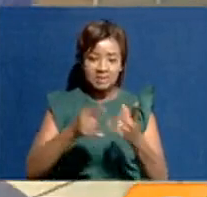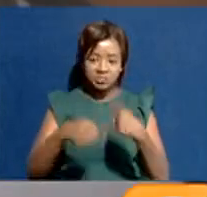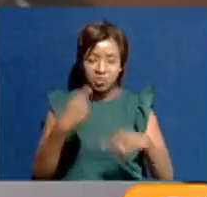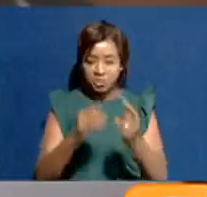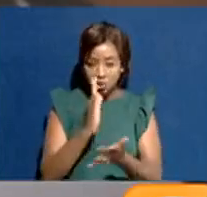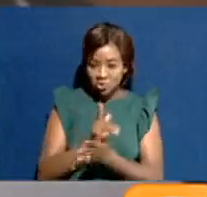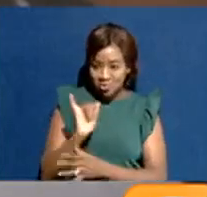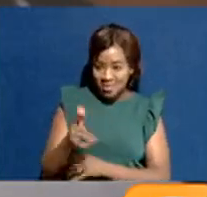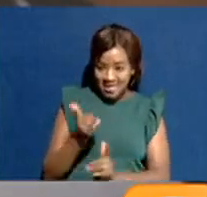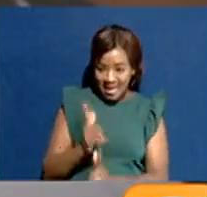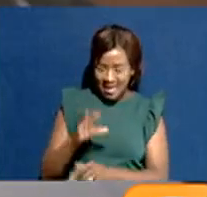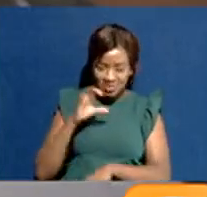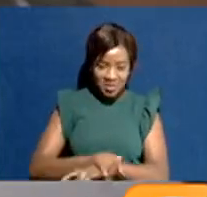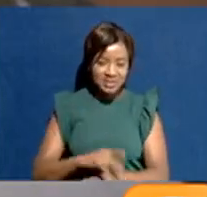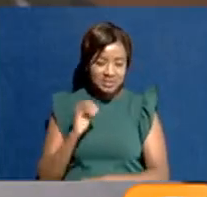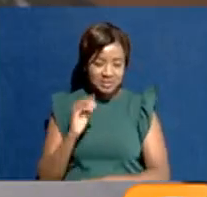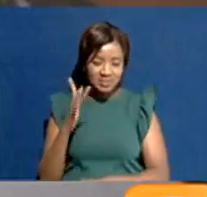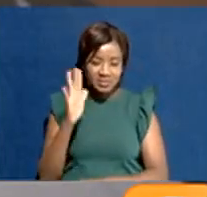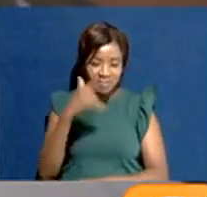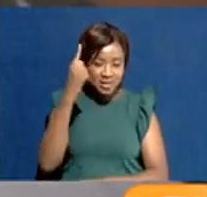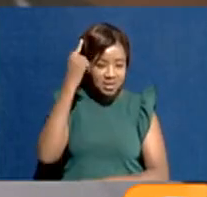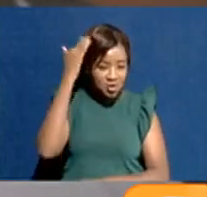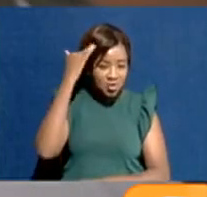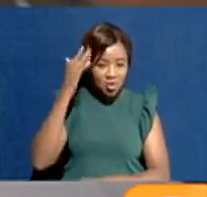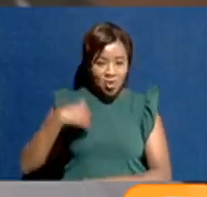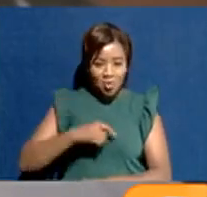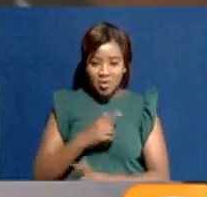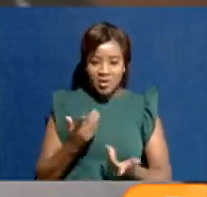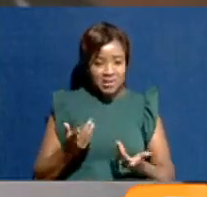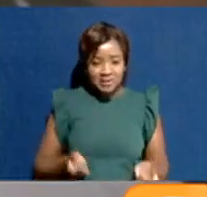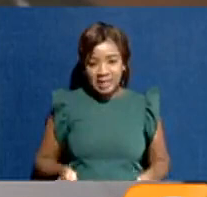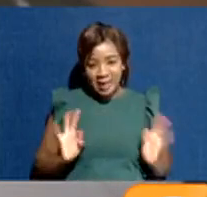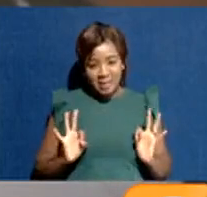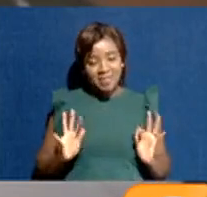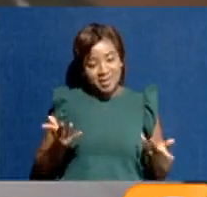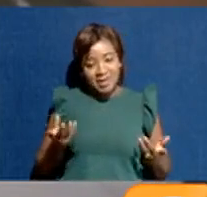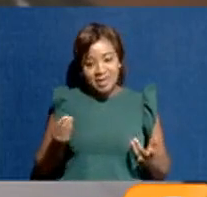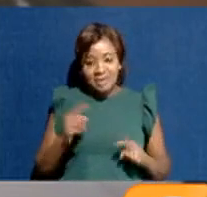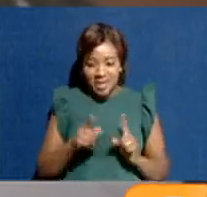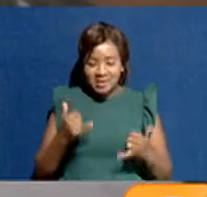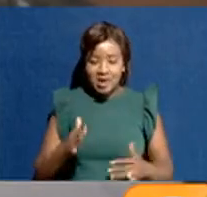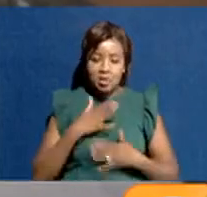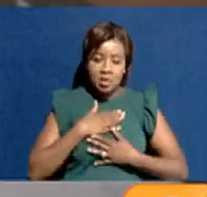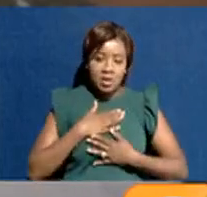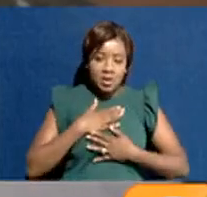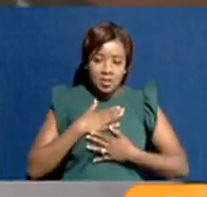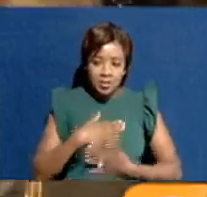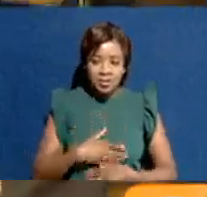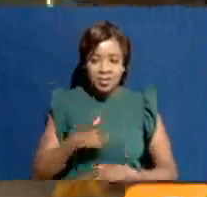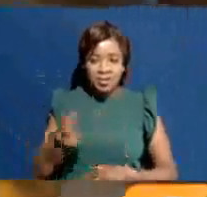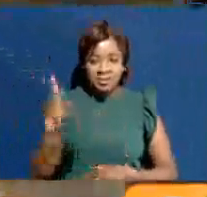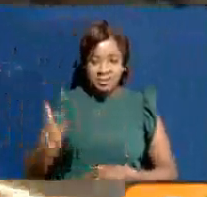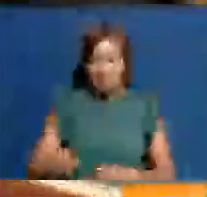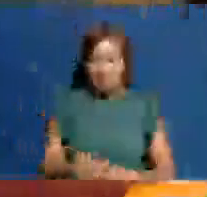gani? Na unajua kwa watu kama sisi pesa saa zingine inakuanga shida. Tunashukuru tumepata bure, hakuna kitu tumetoa.